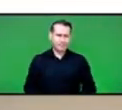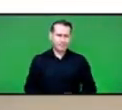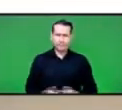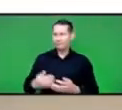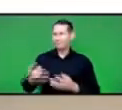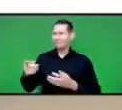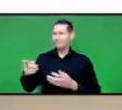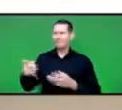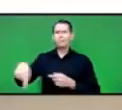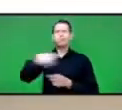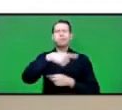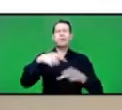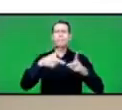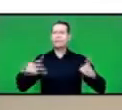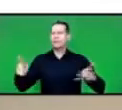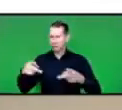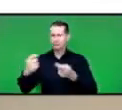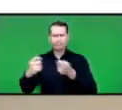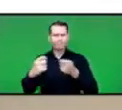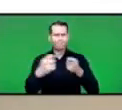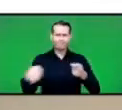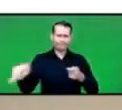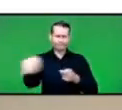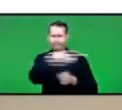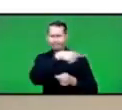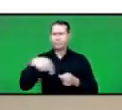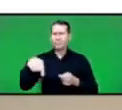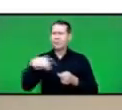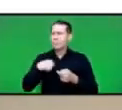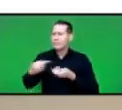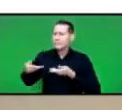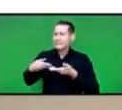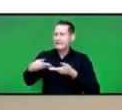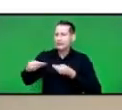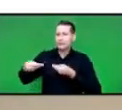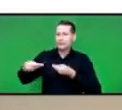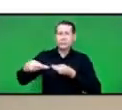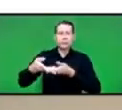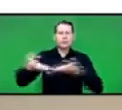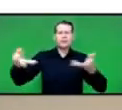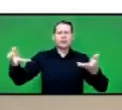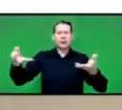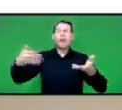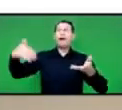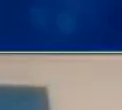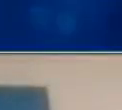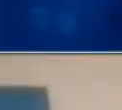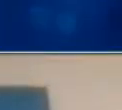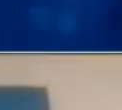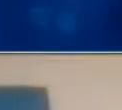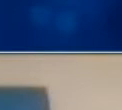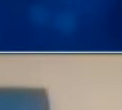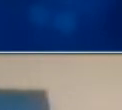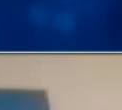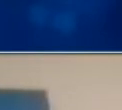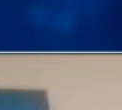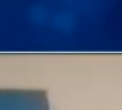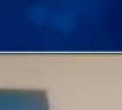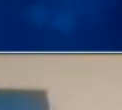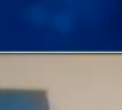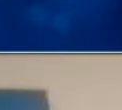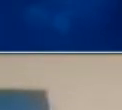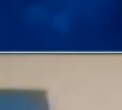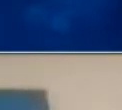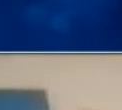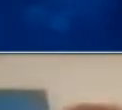With the customer mix that we have, we can offer services that before four or five years back, even 7 years back, we couldn't have